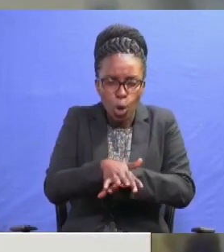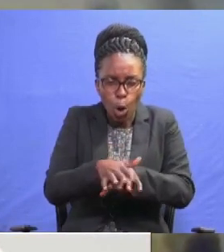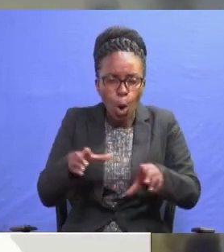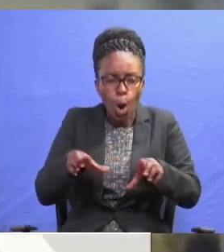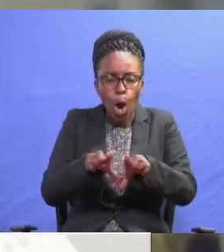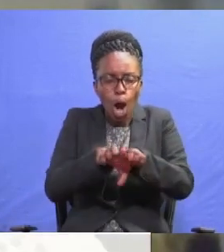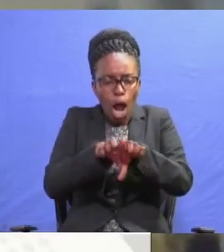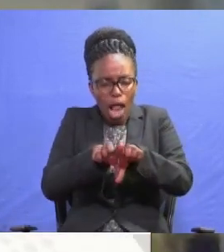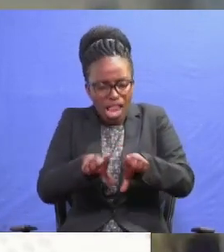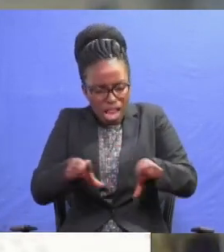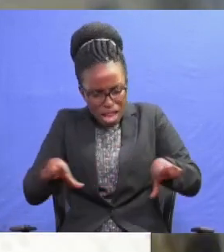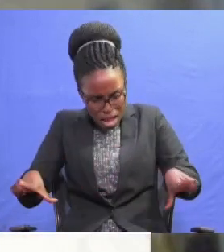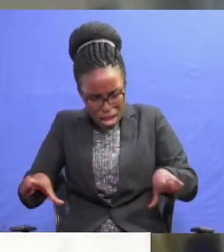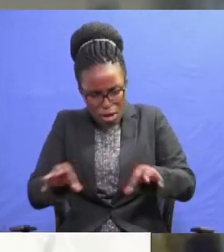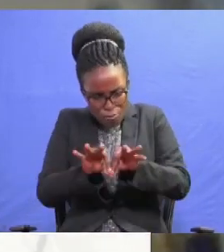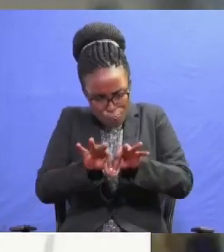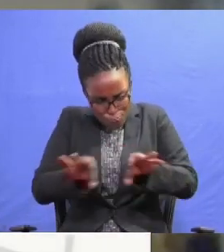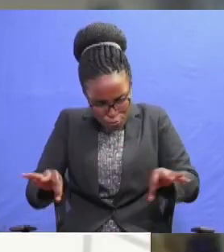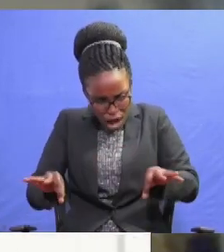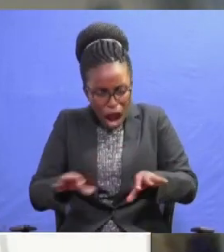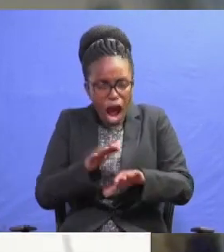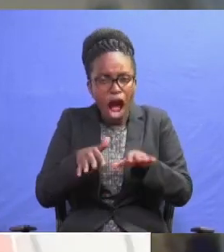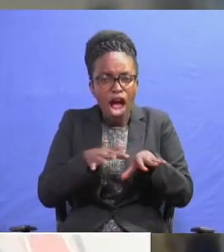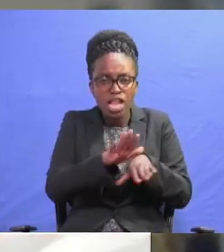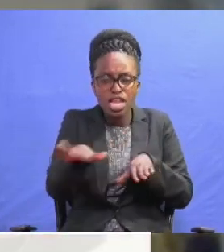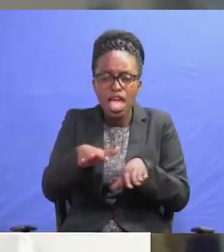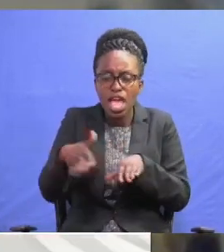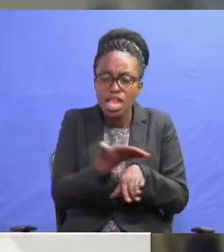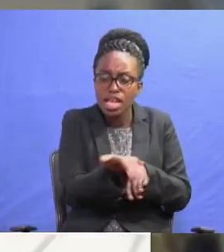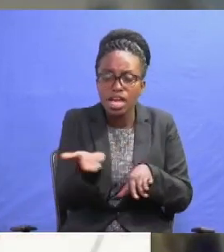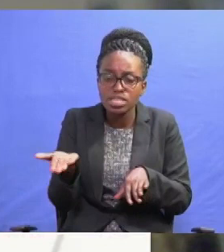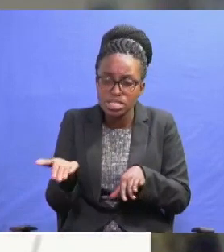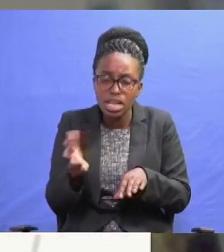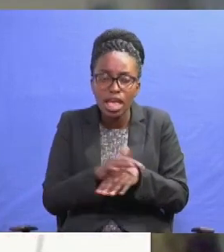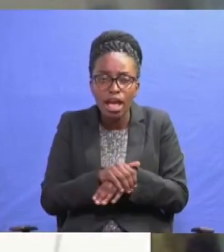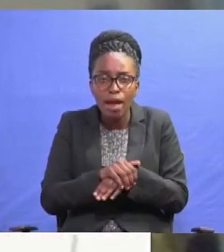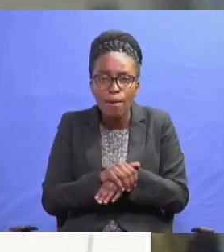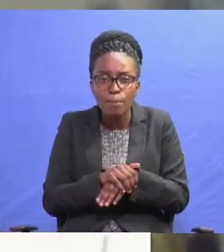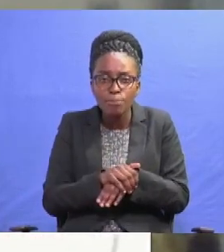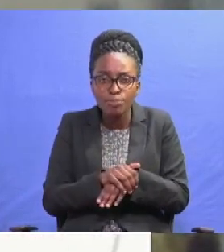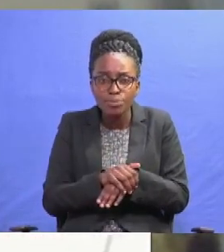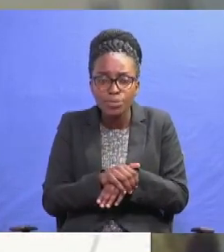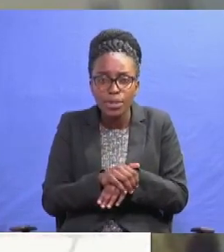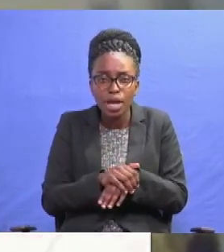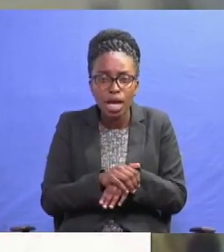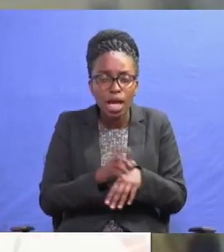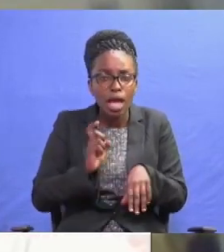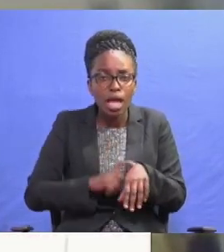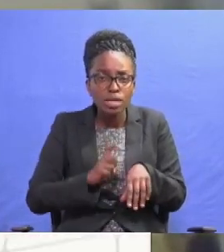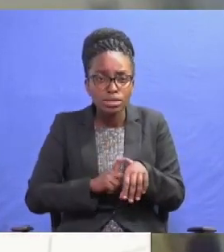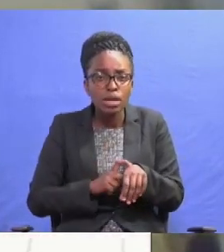will be flooded. Not with flash floods, as you say, because now consistent inflow of water into